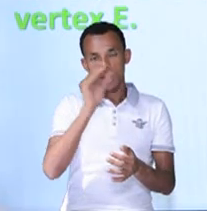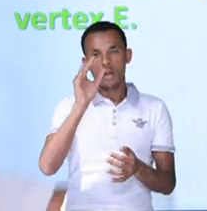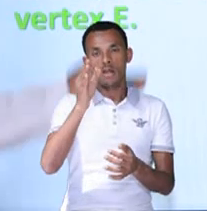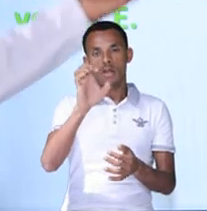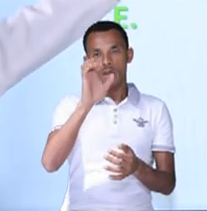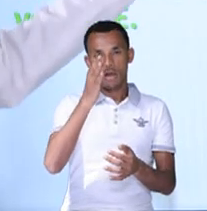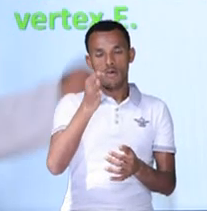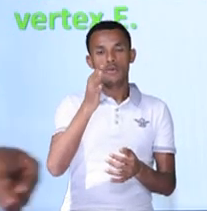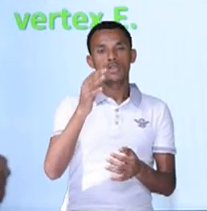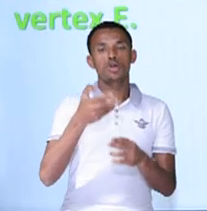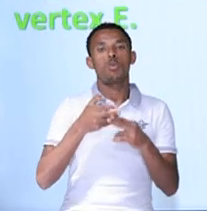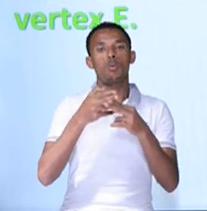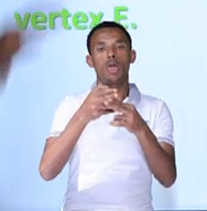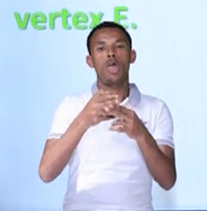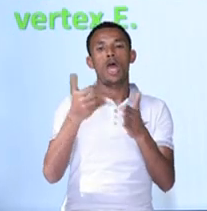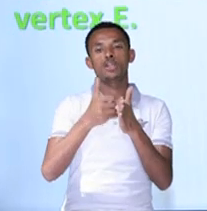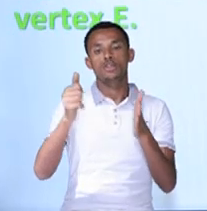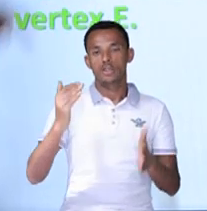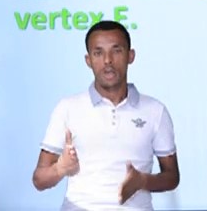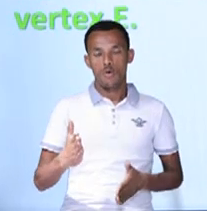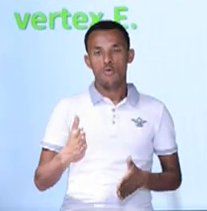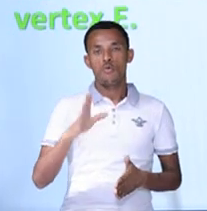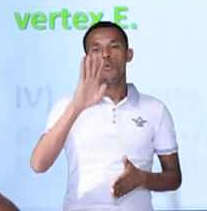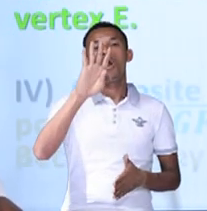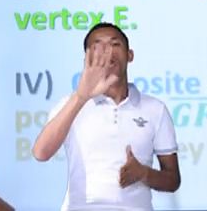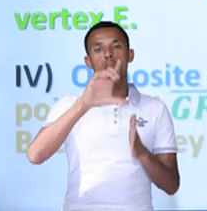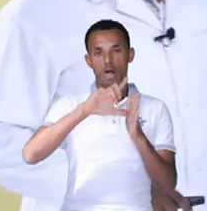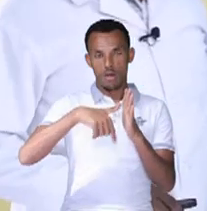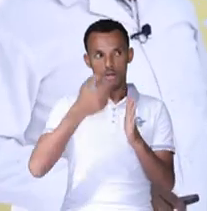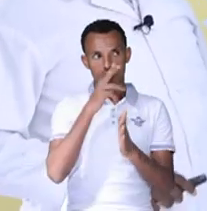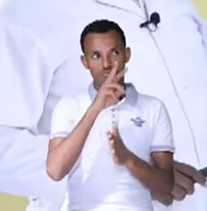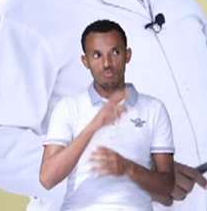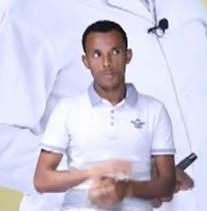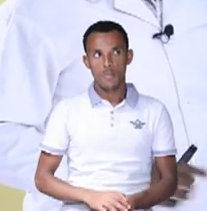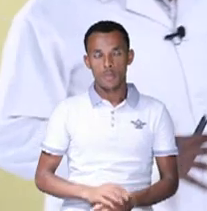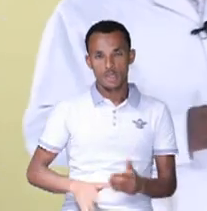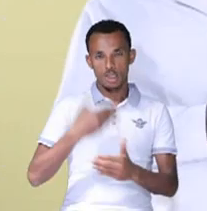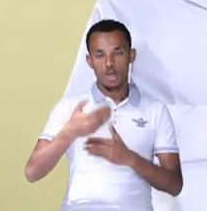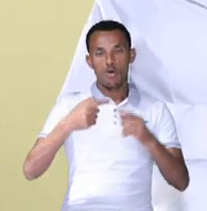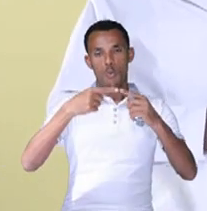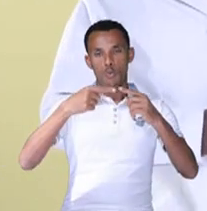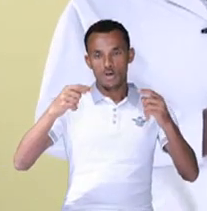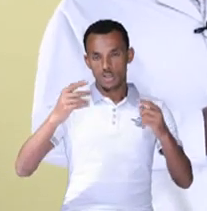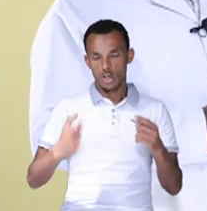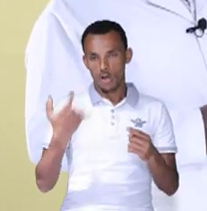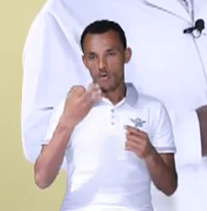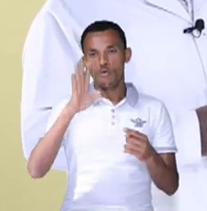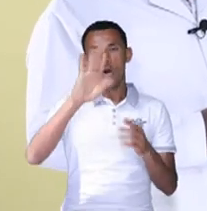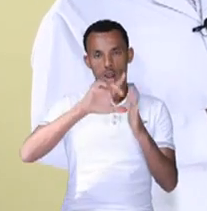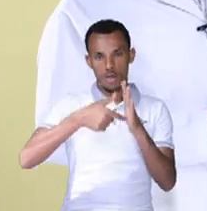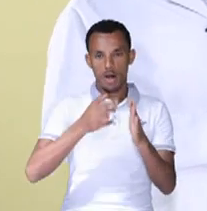EF said to be adjacent side of a quadrilateral. Then opposite sides of the